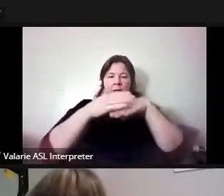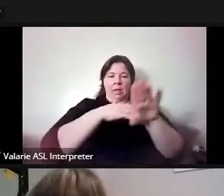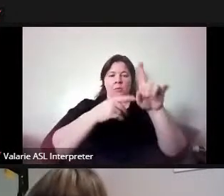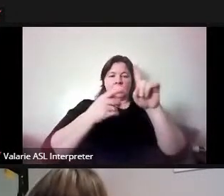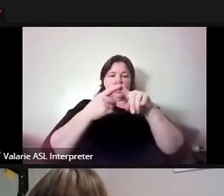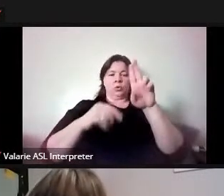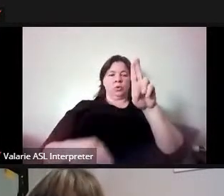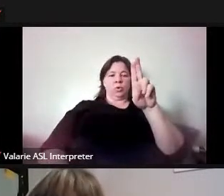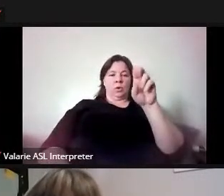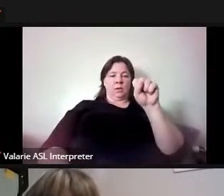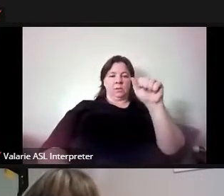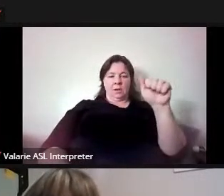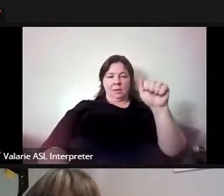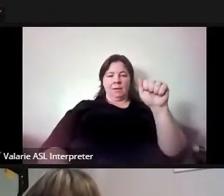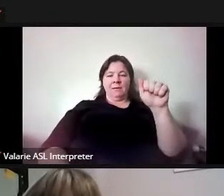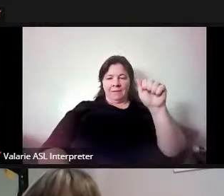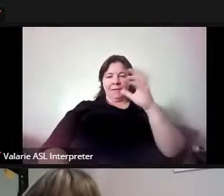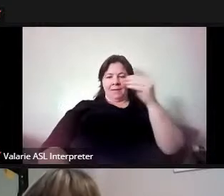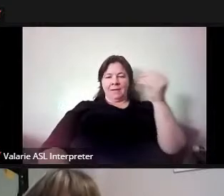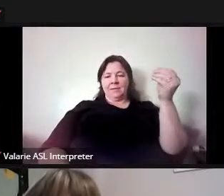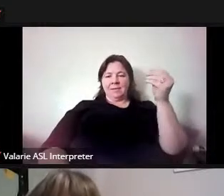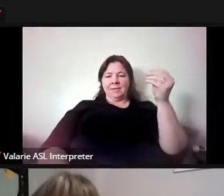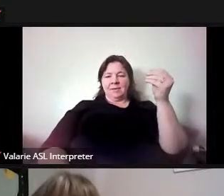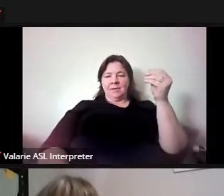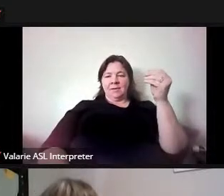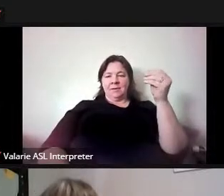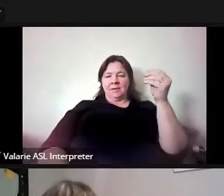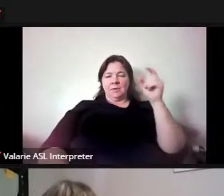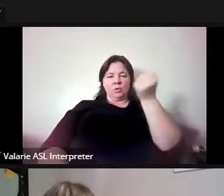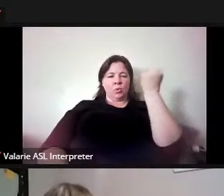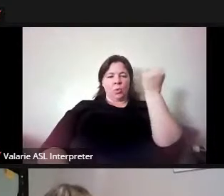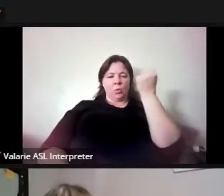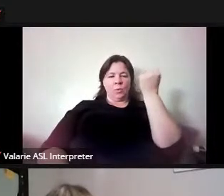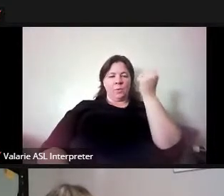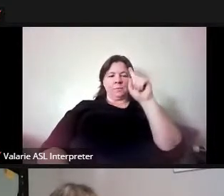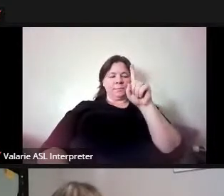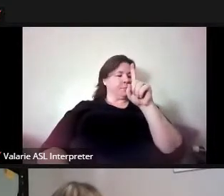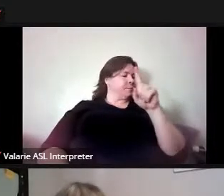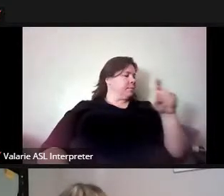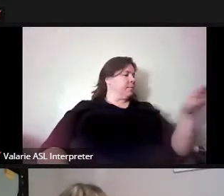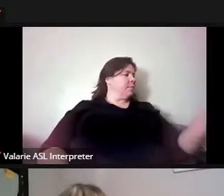US actually. And just hold on.